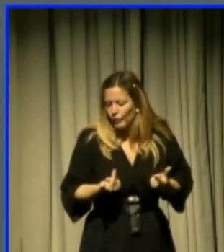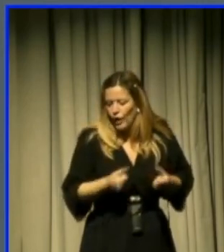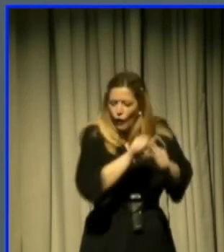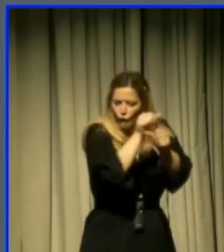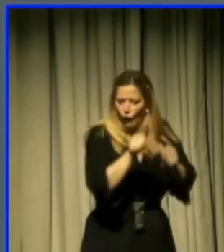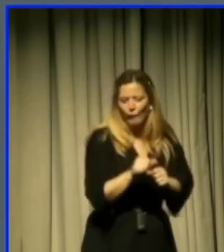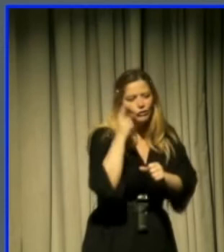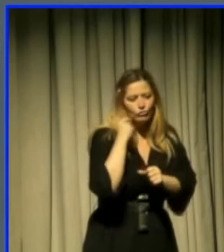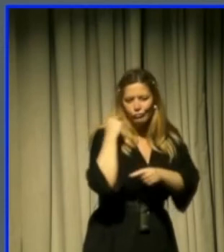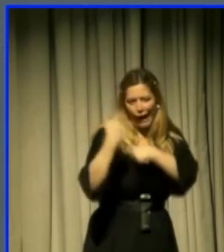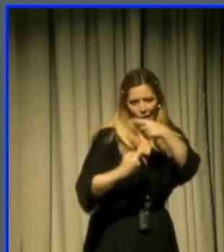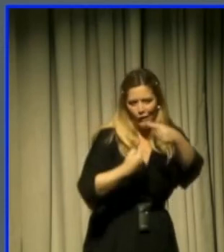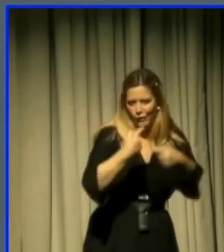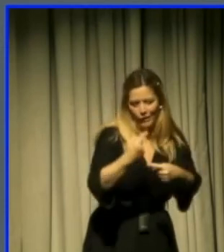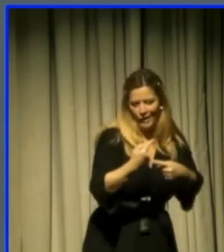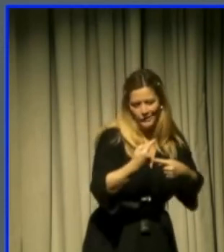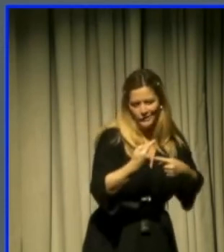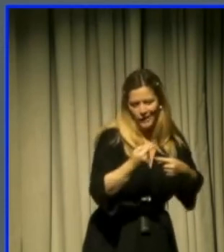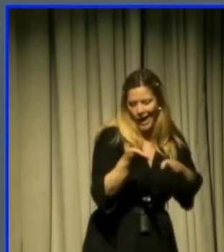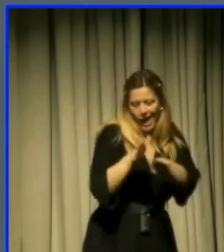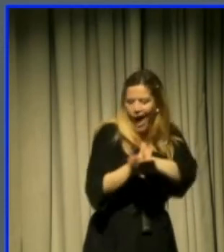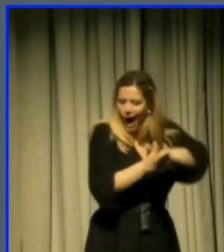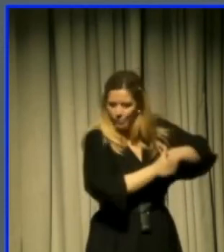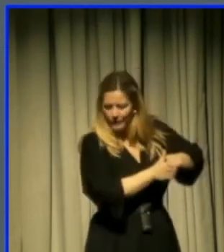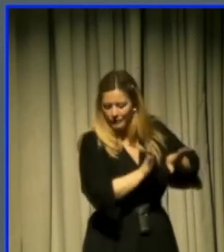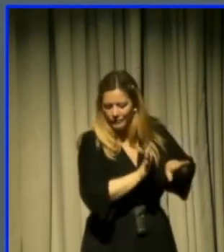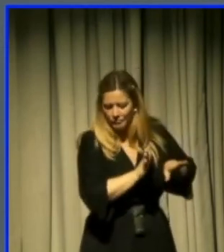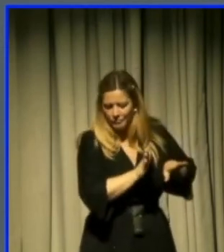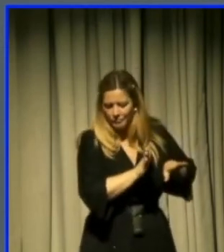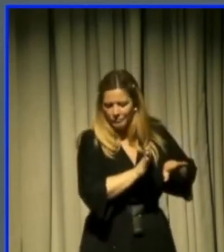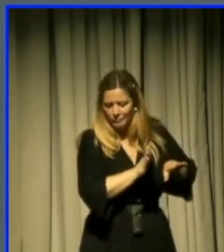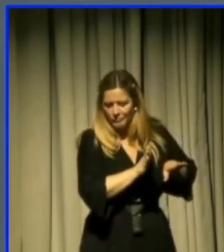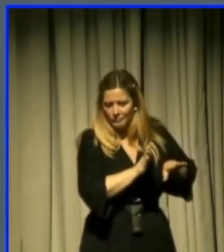going back to the methodology, with which we